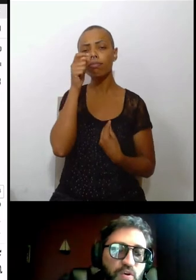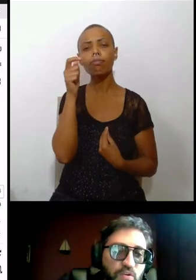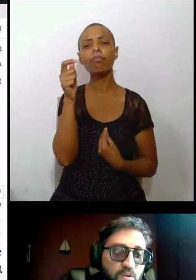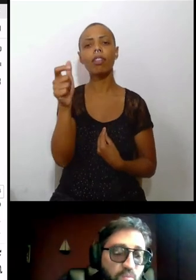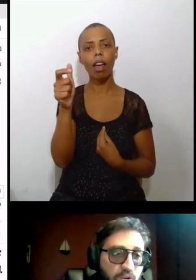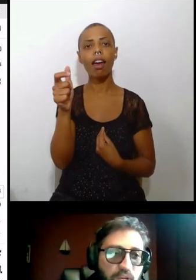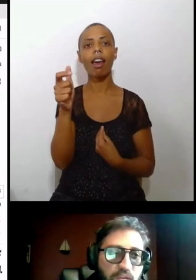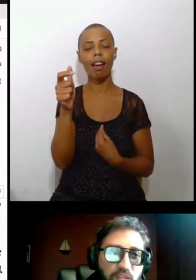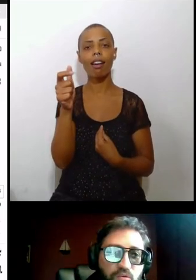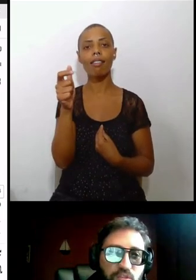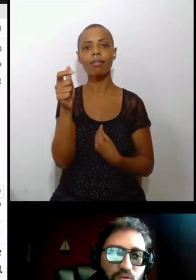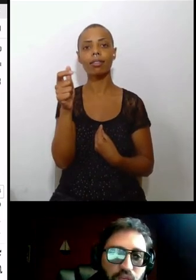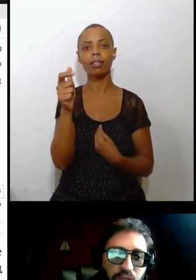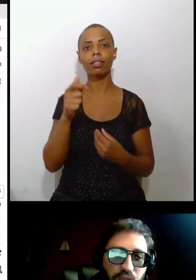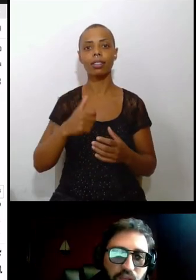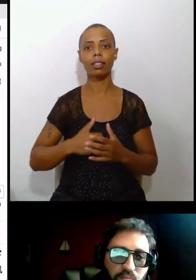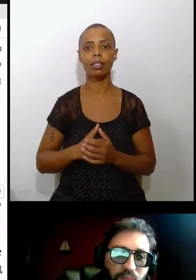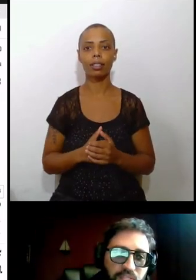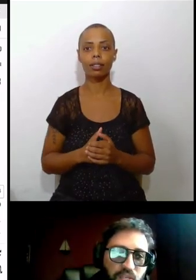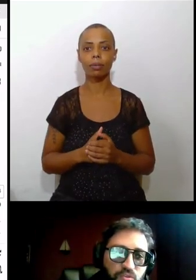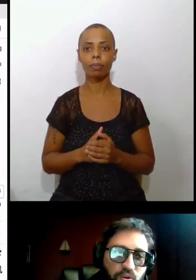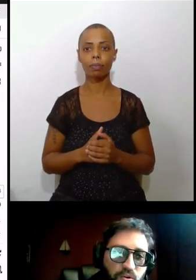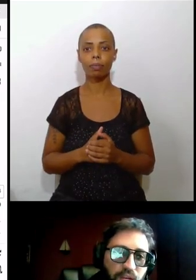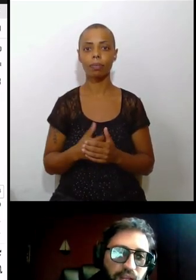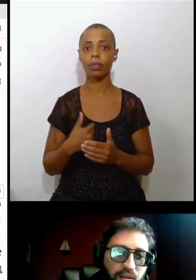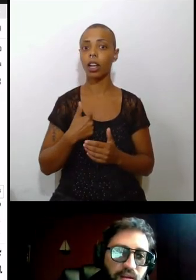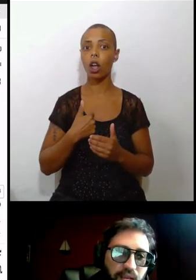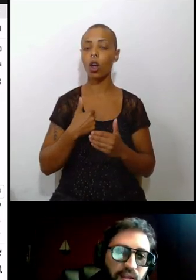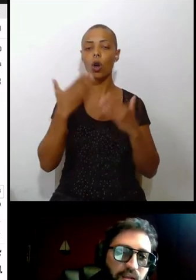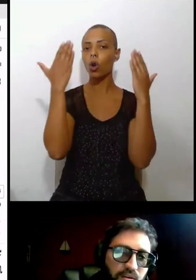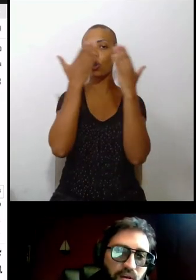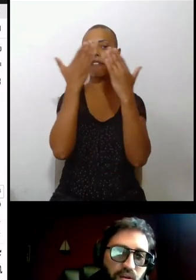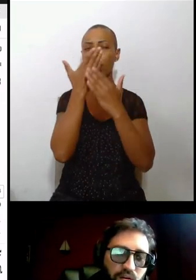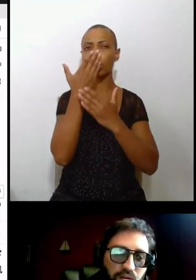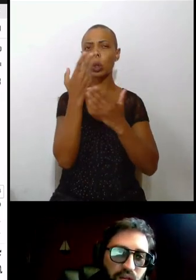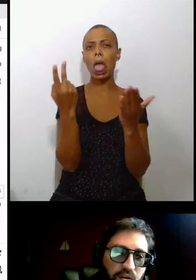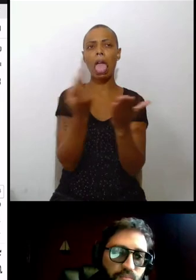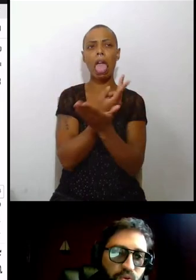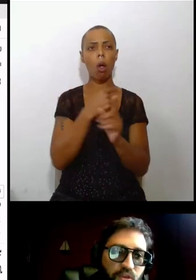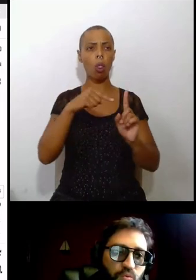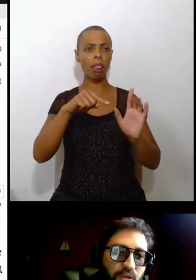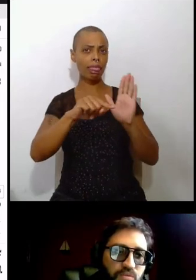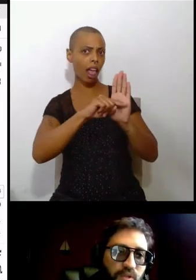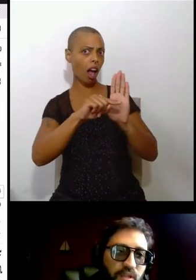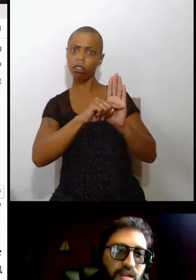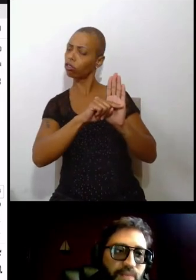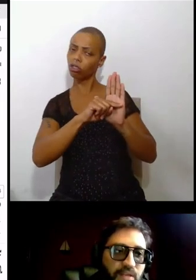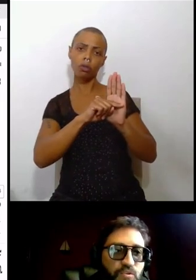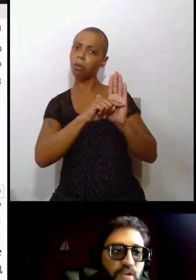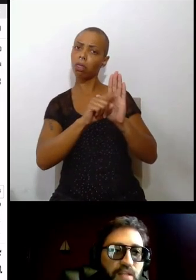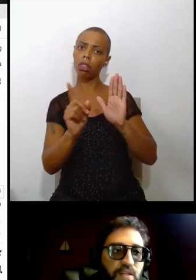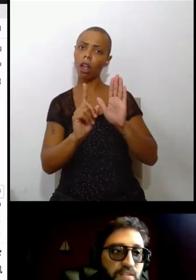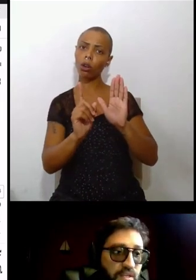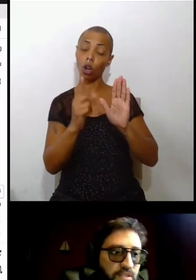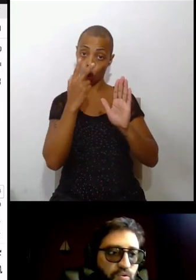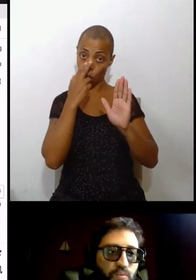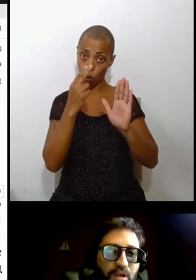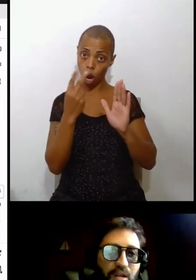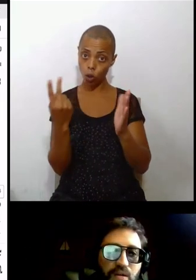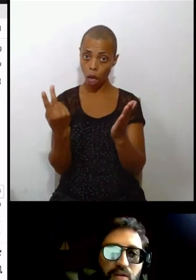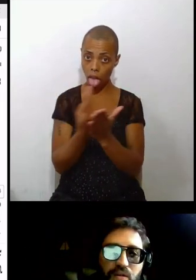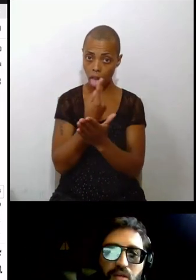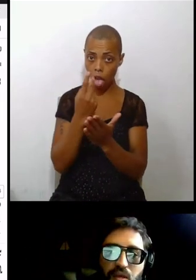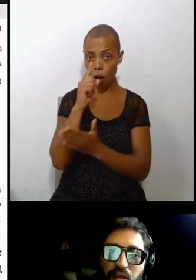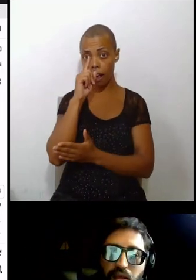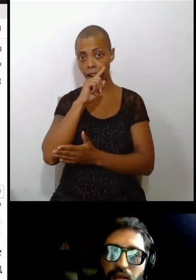was of a lot of interest to me I don't see those errors as a negative